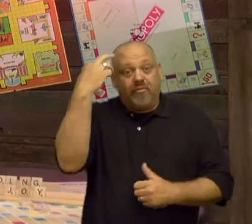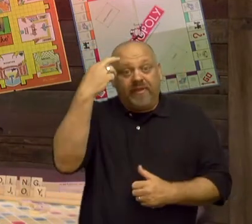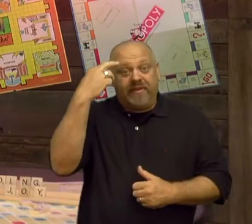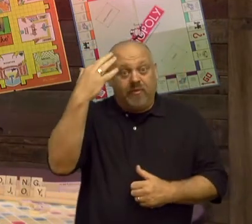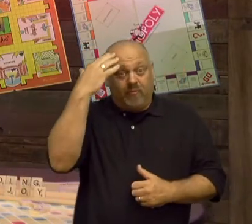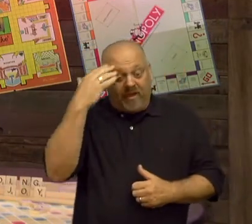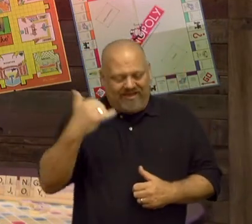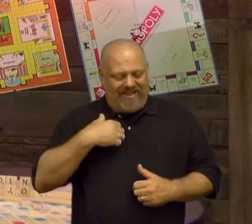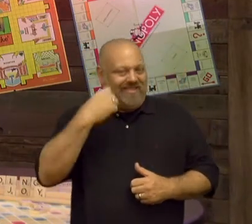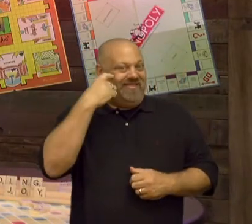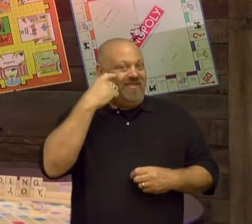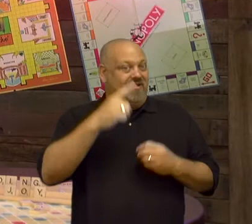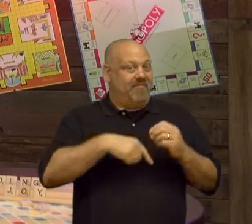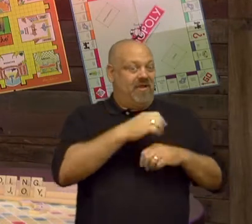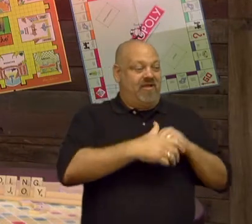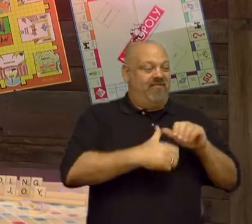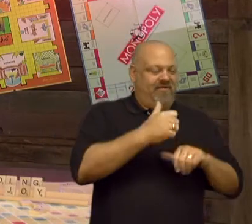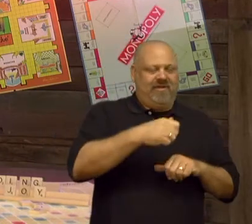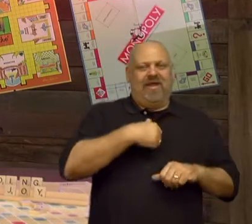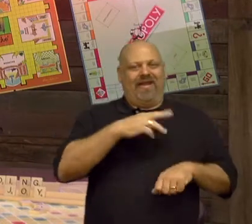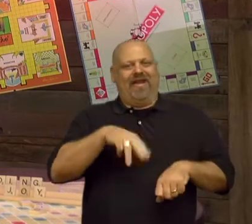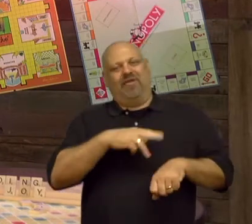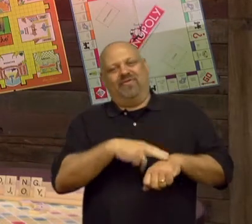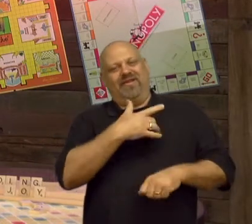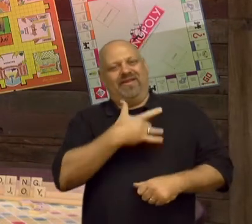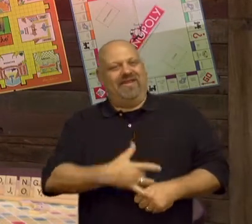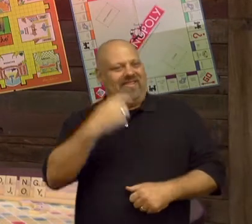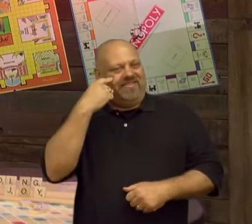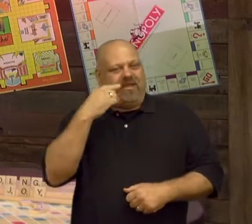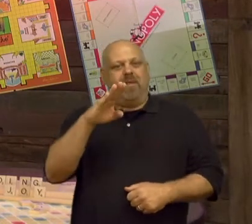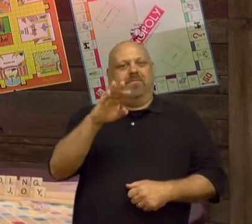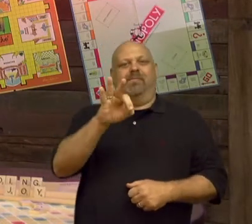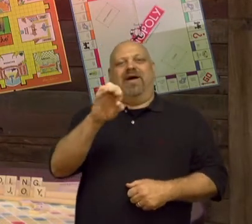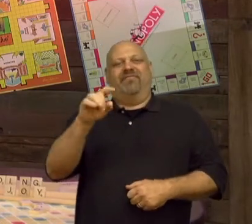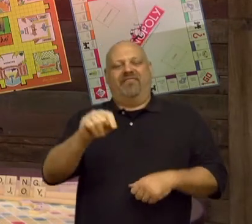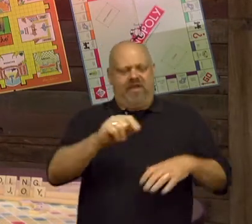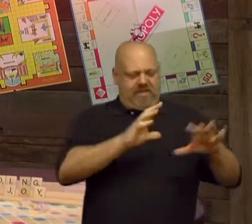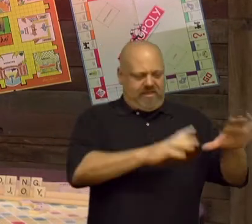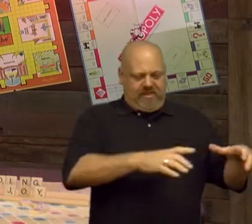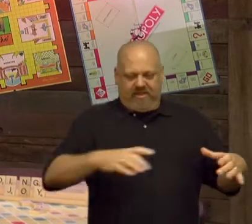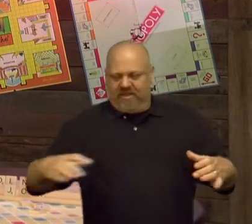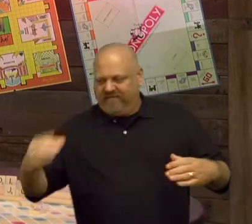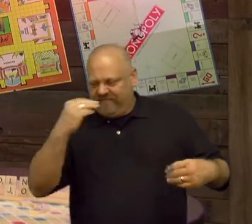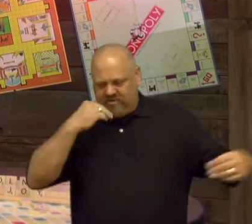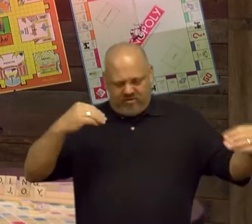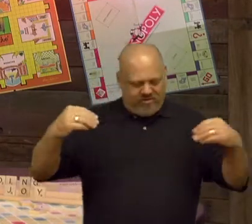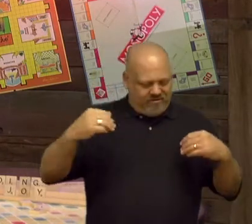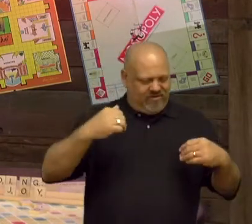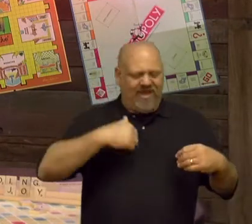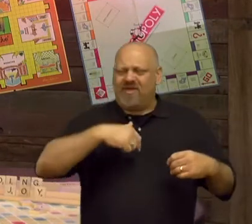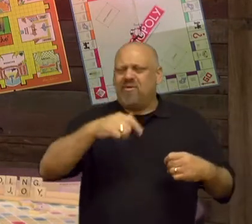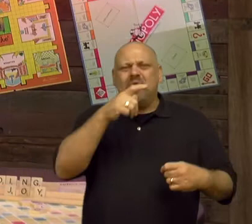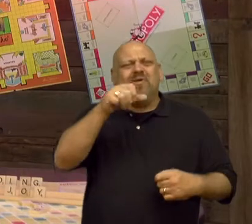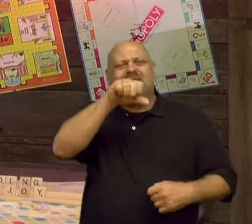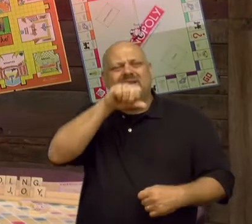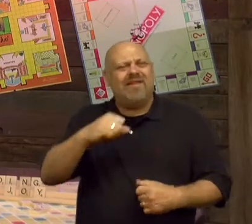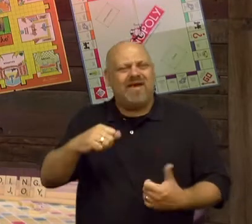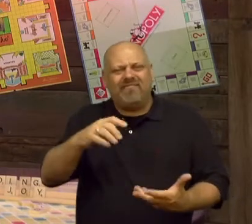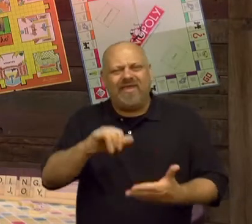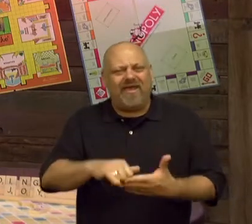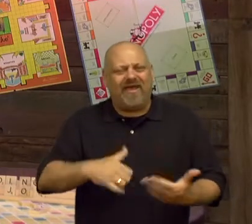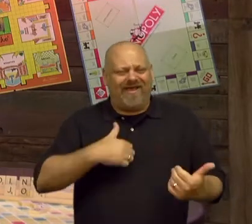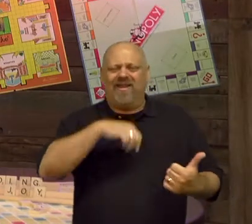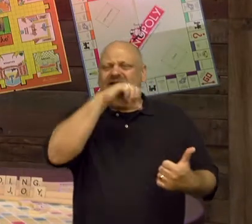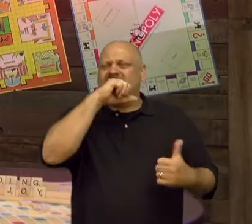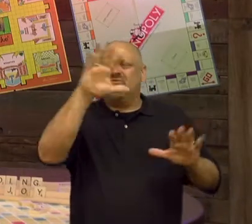because when I think of comfort, I naturally think of like buffets. Who doesn't love a buffet? I love a great buffet. They got the chocolate fountain. They